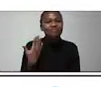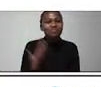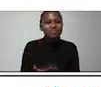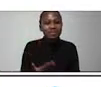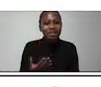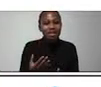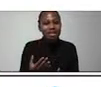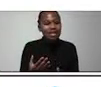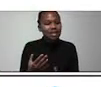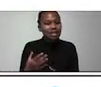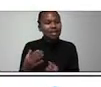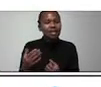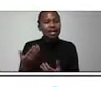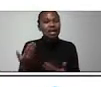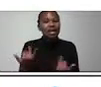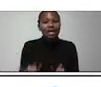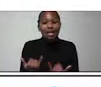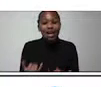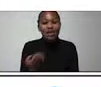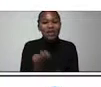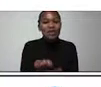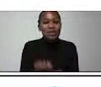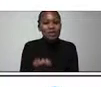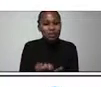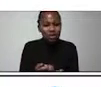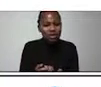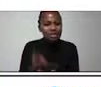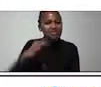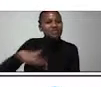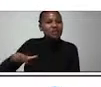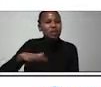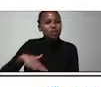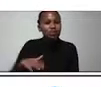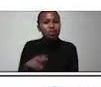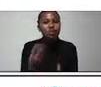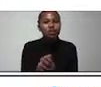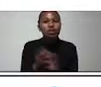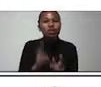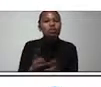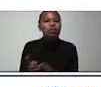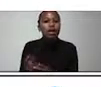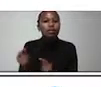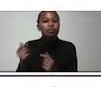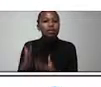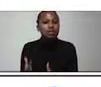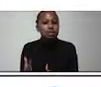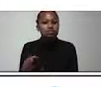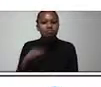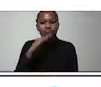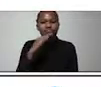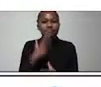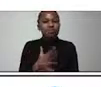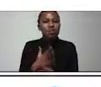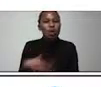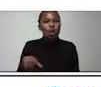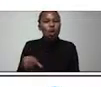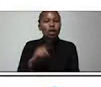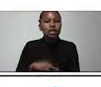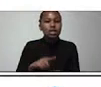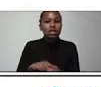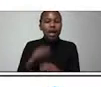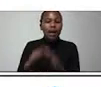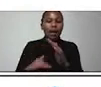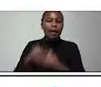economic environment, within nominal prices, you know, as they're actually under pressure while the cost is actually at all-time high. You